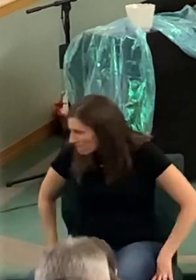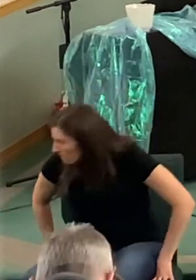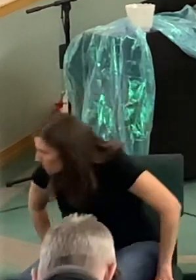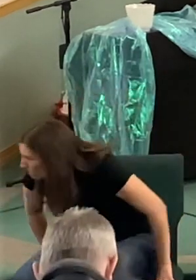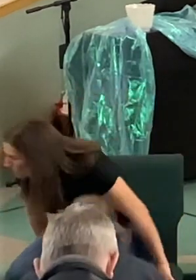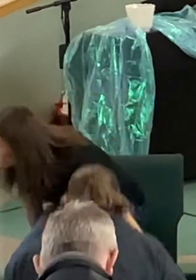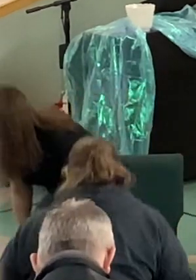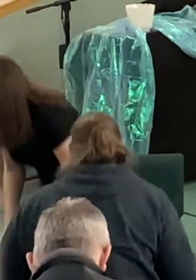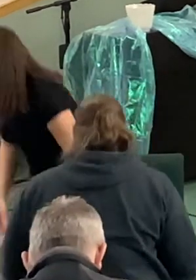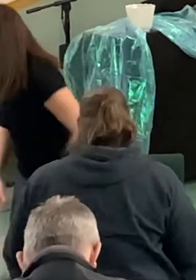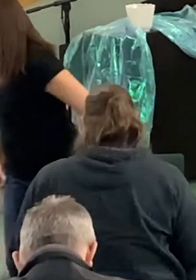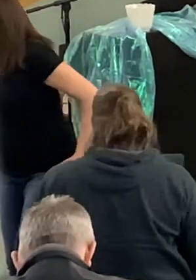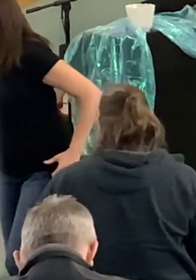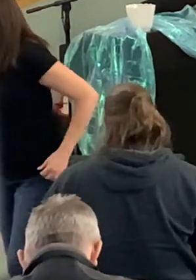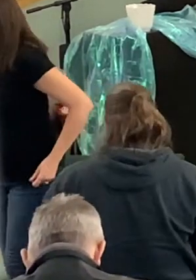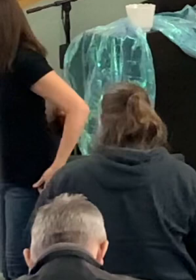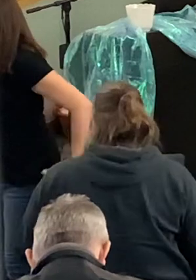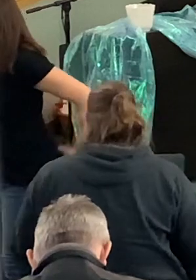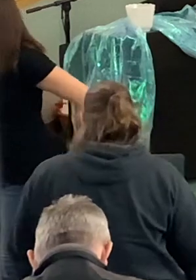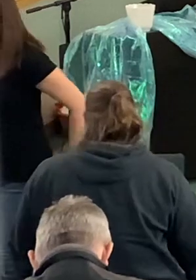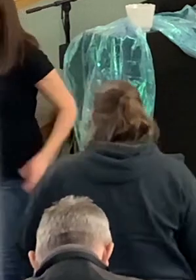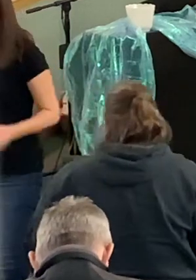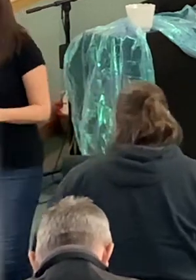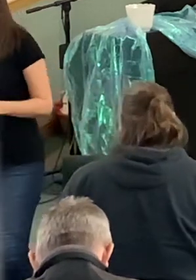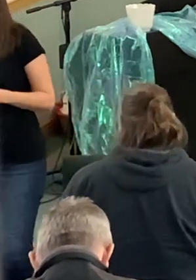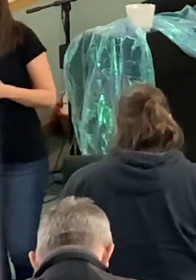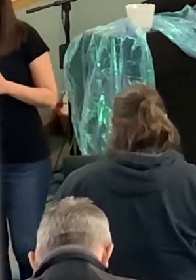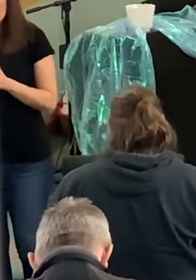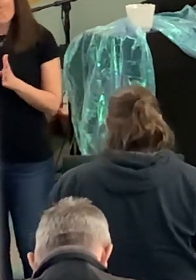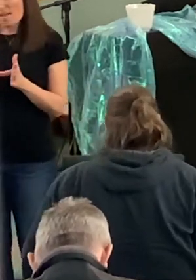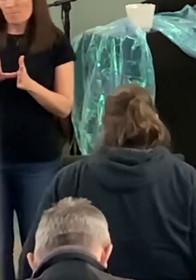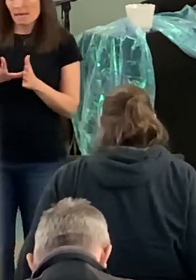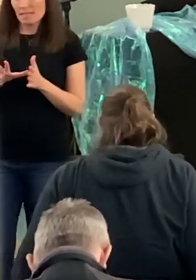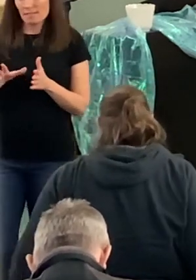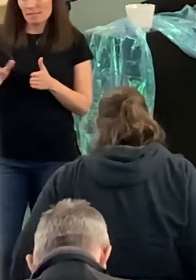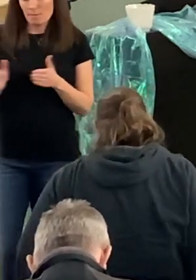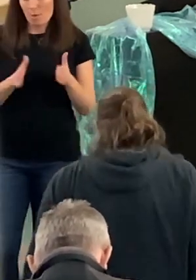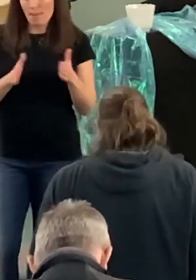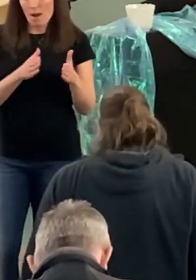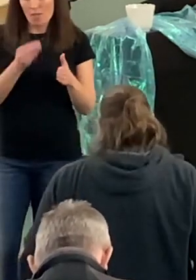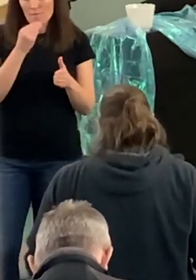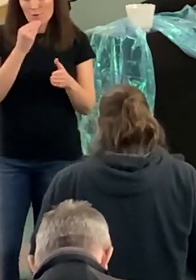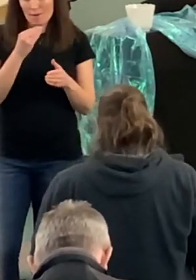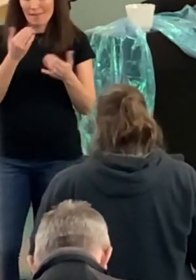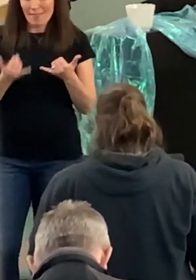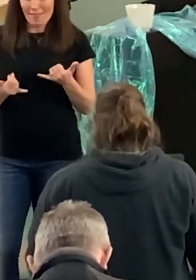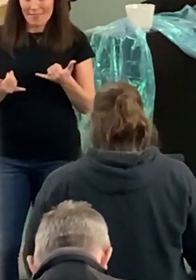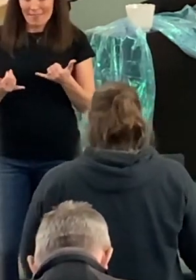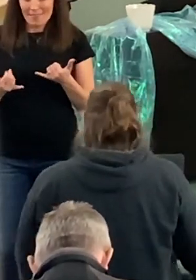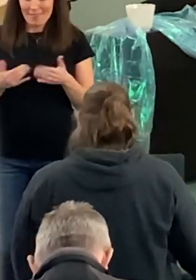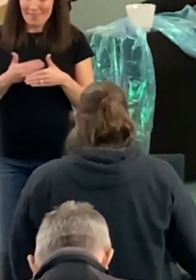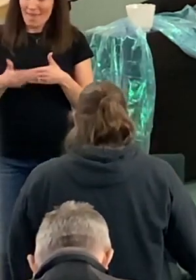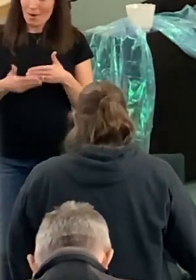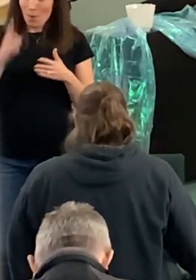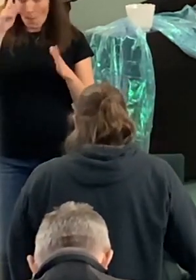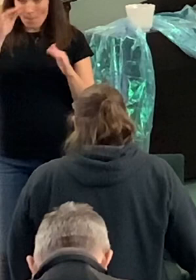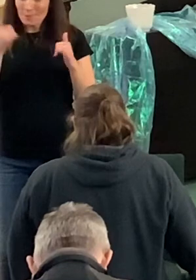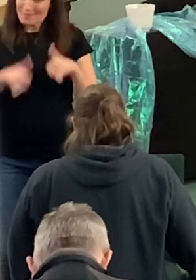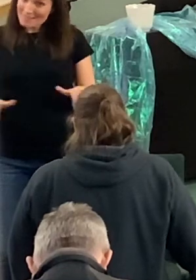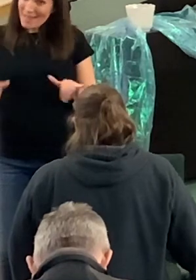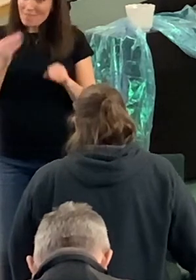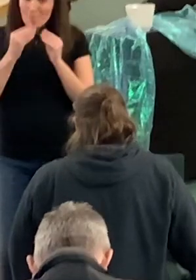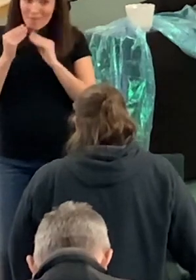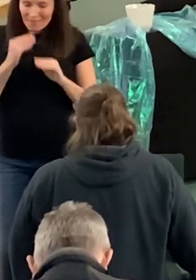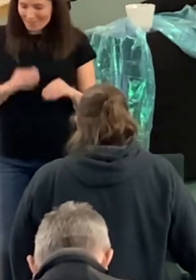And then we will take about maybe 5 minutes, 10 minutes to gather the food and get it ready. And I hope you can stay with us for some potluck